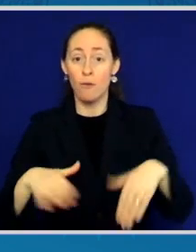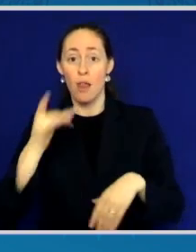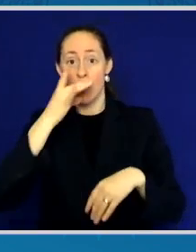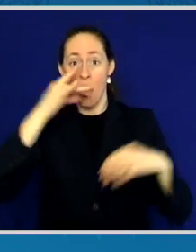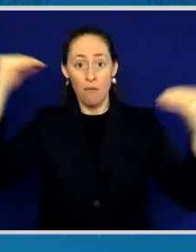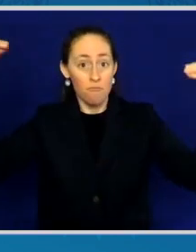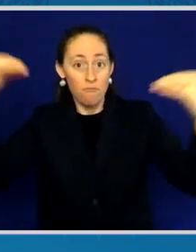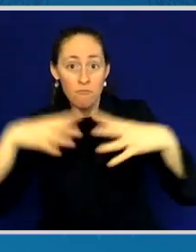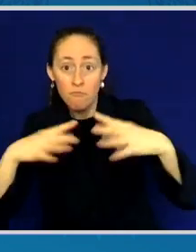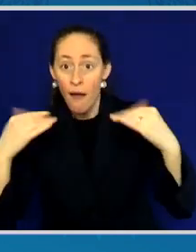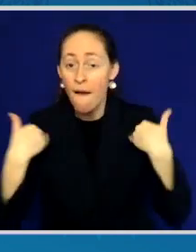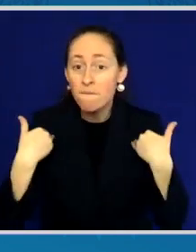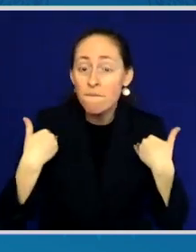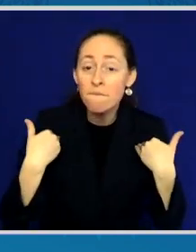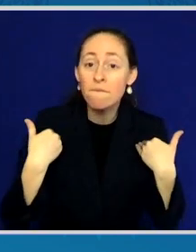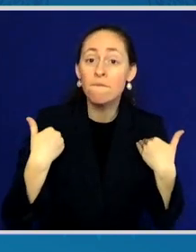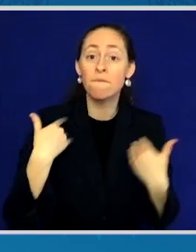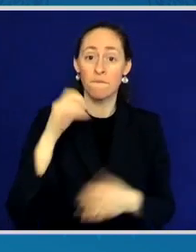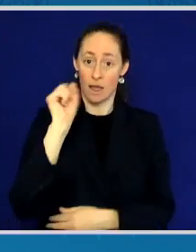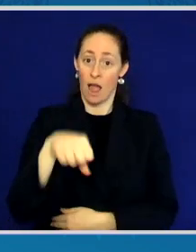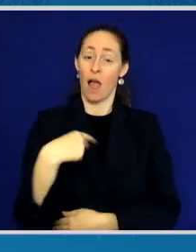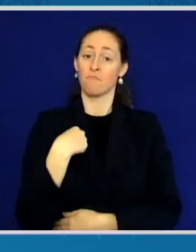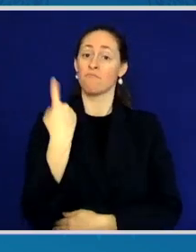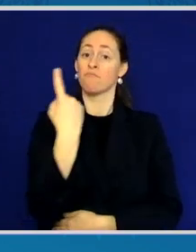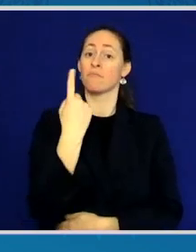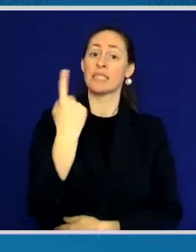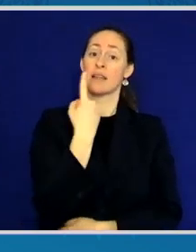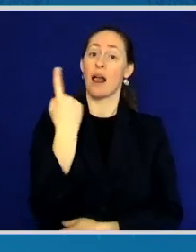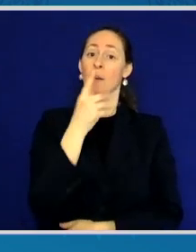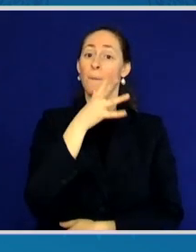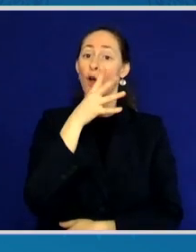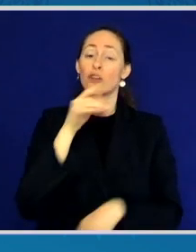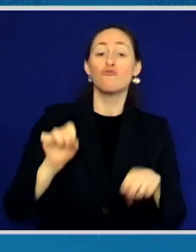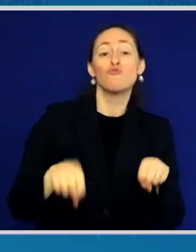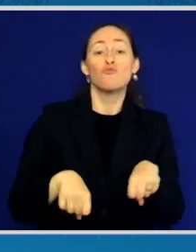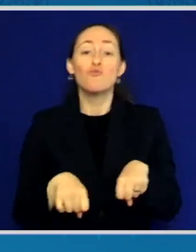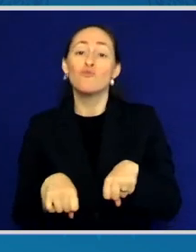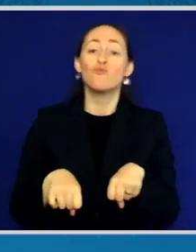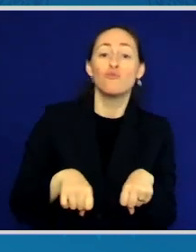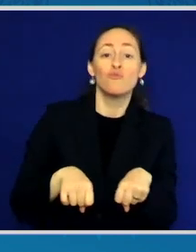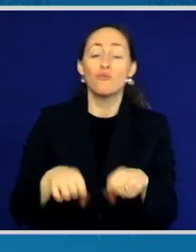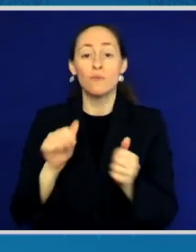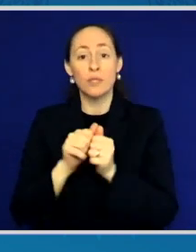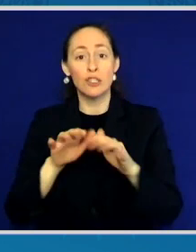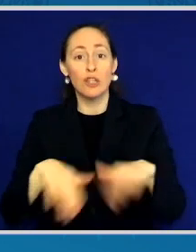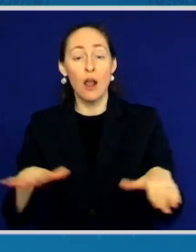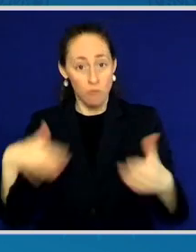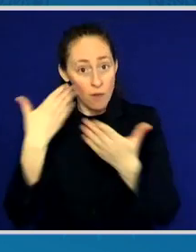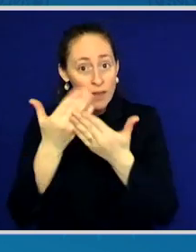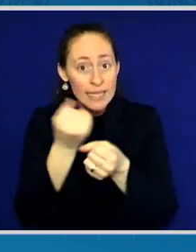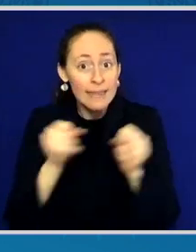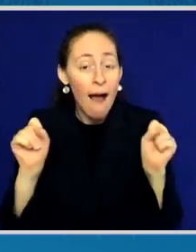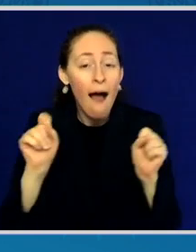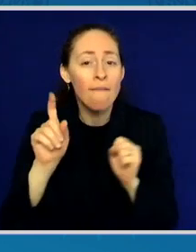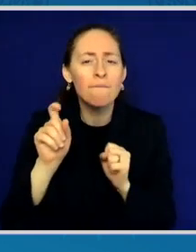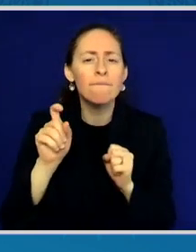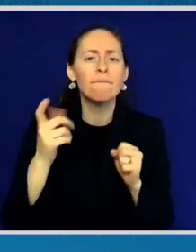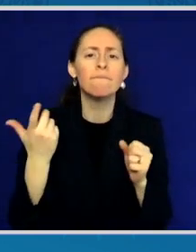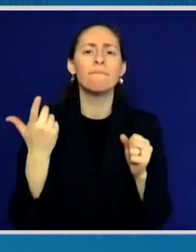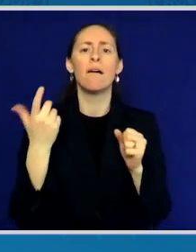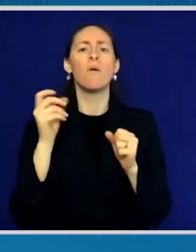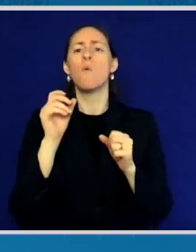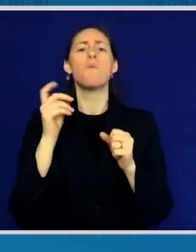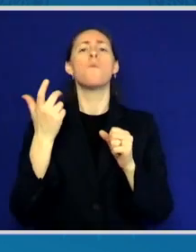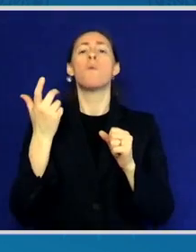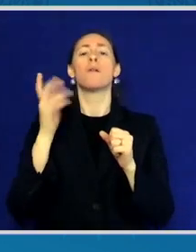single mother with a stroller and a child in tow get to the transit stop safely? What about somebody who is vision